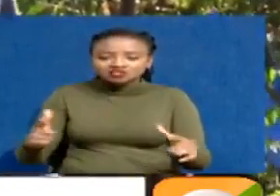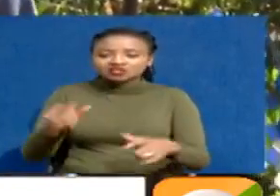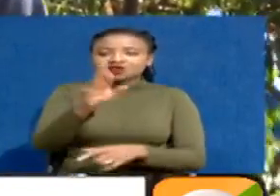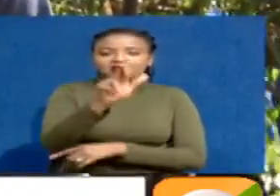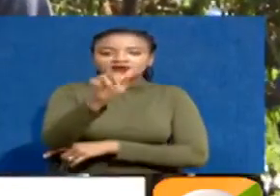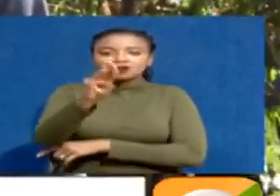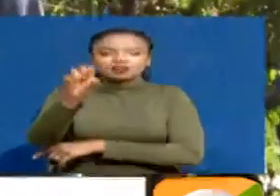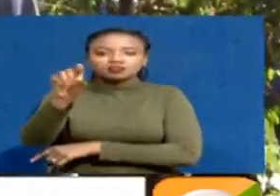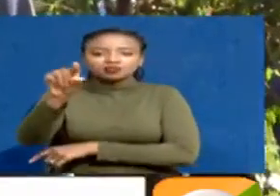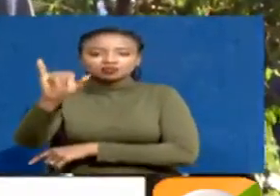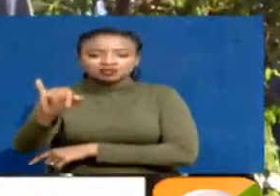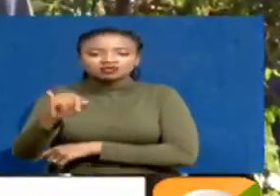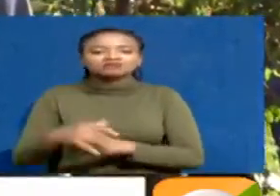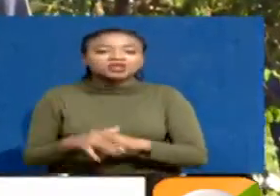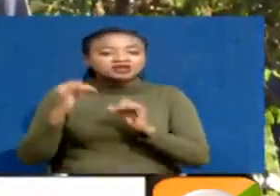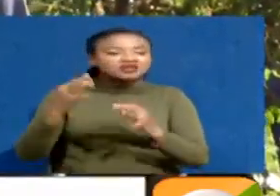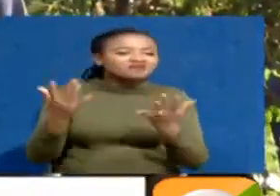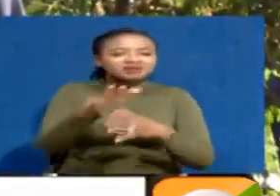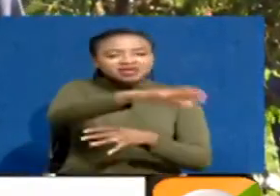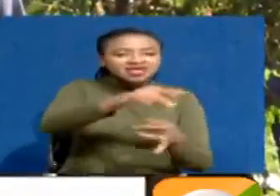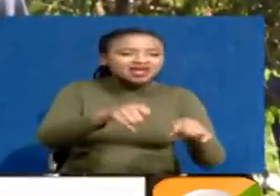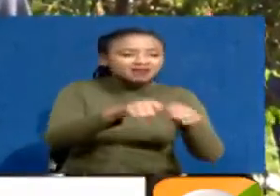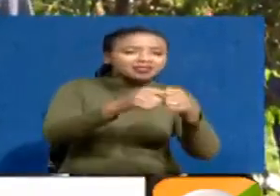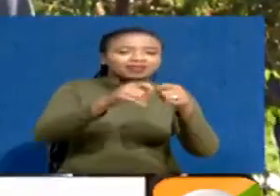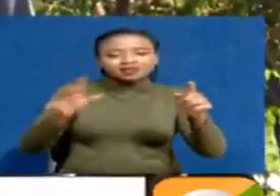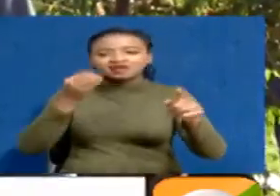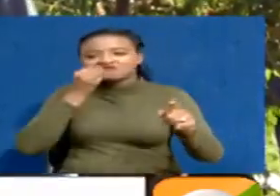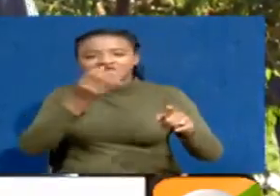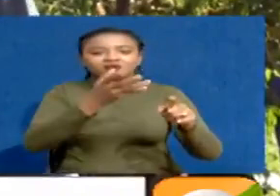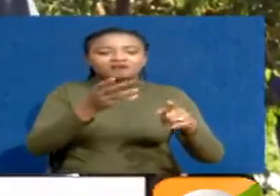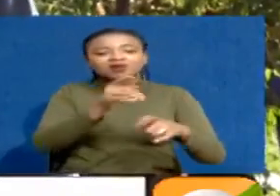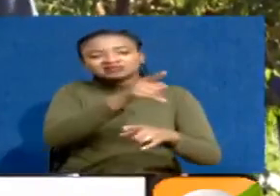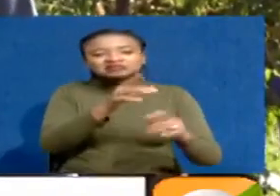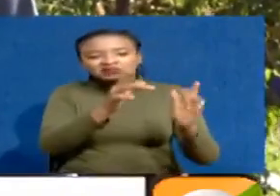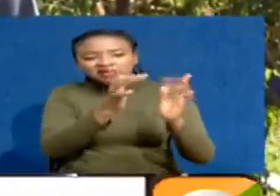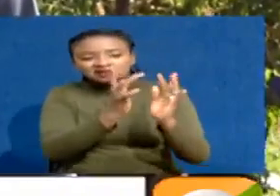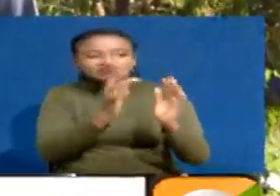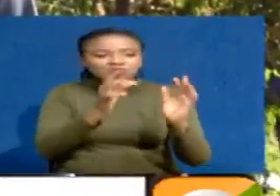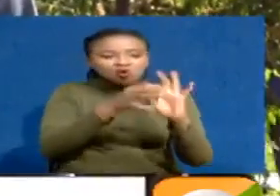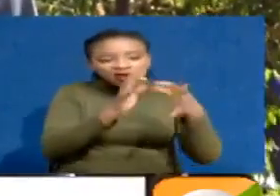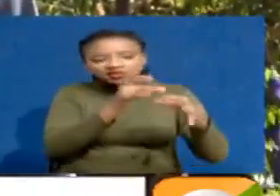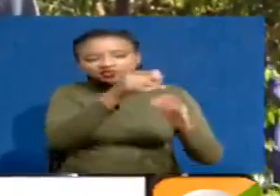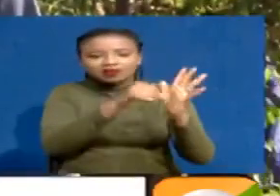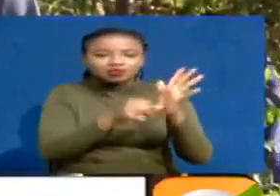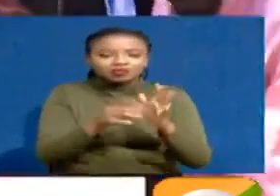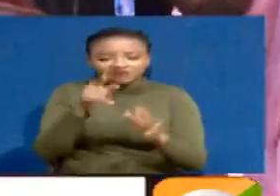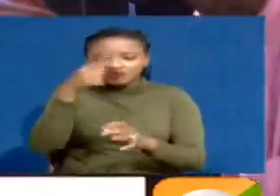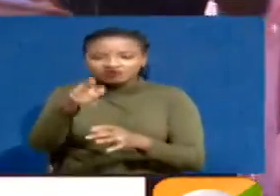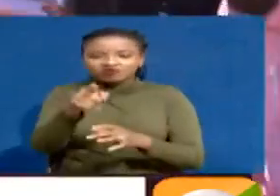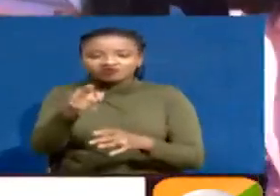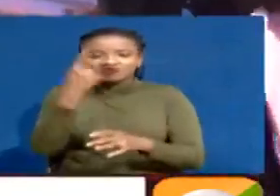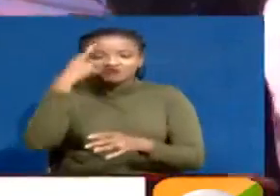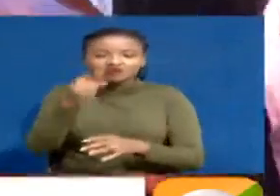covered. If it was down in any part of the country, he was very quick to tell us that there's a problem and that it needs to be sorted